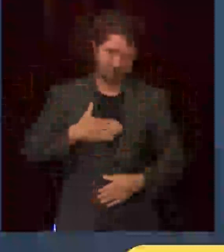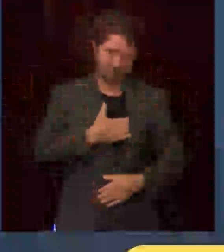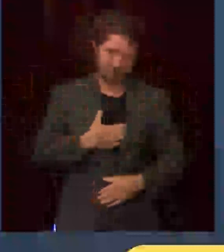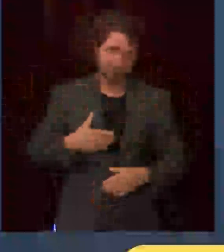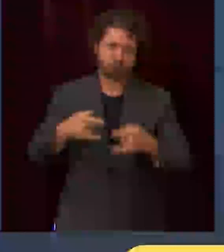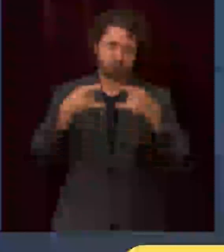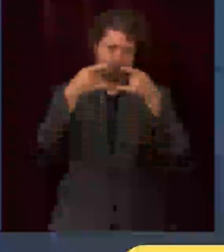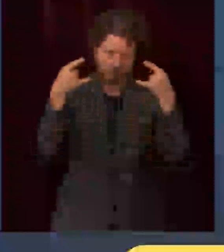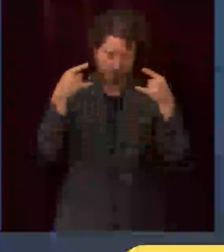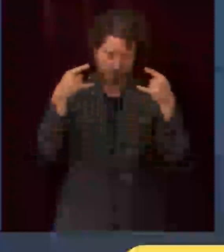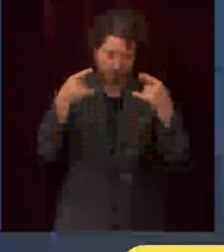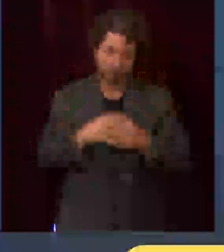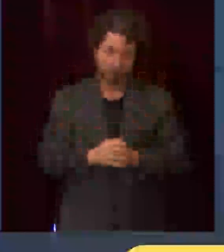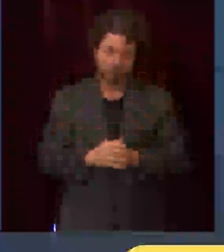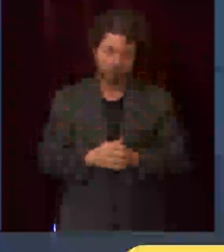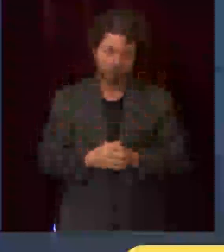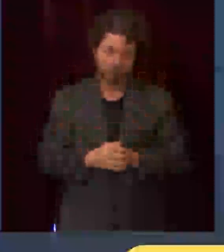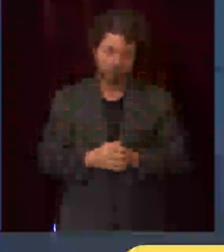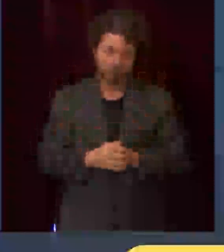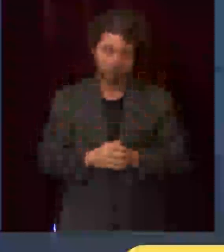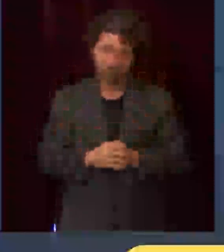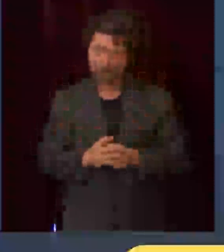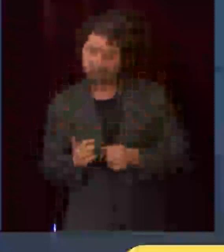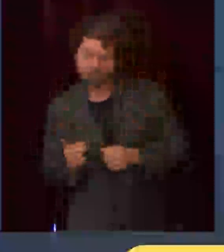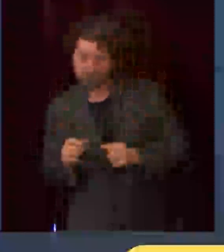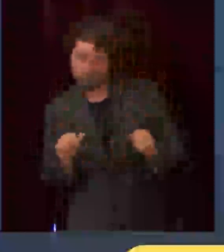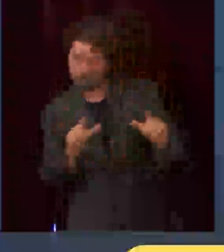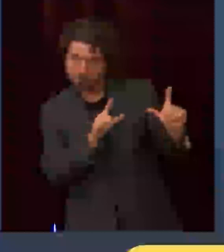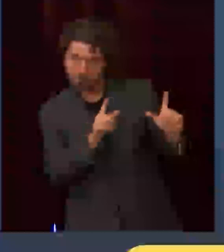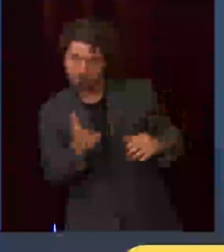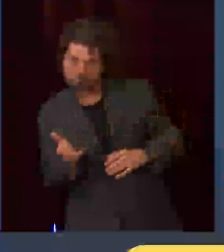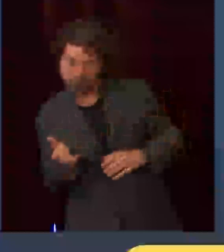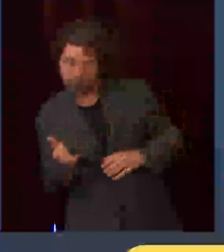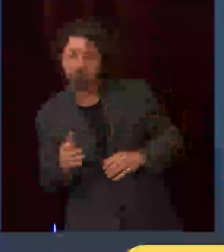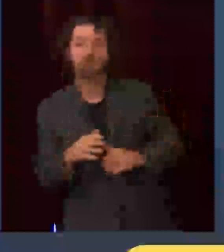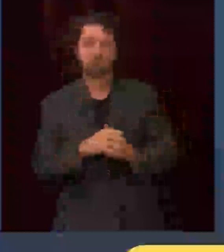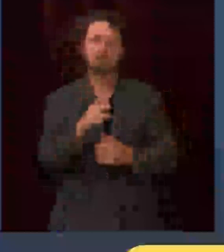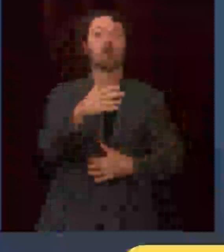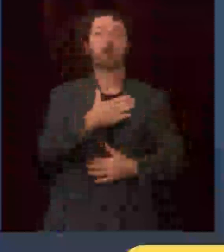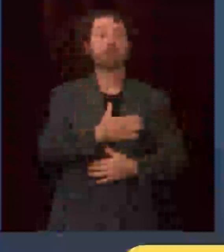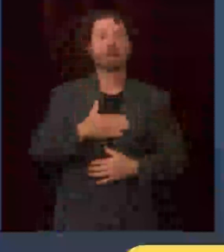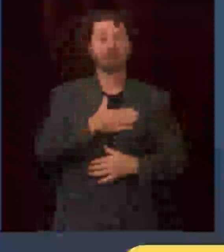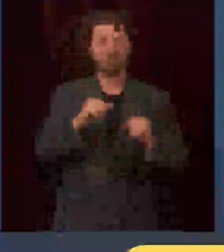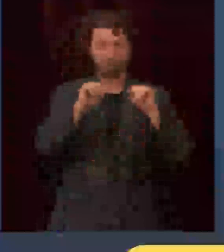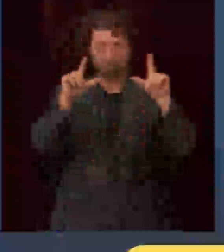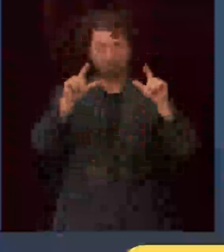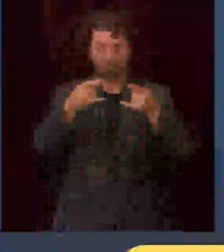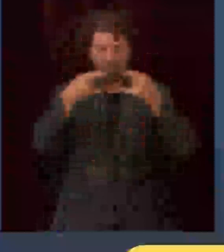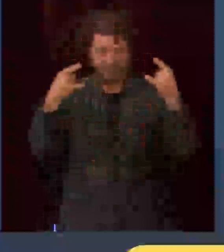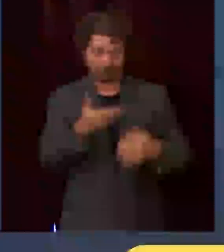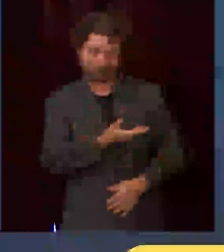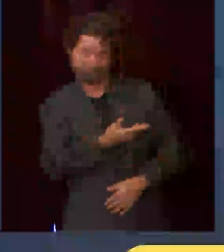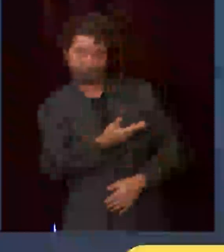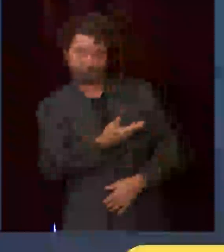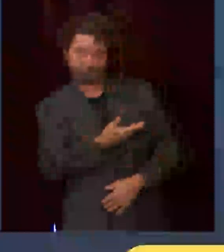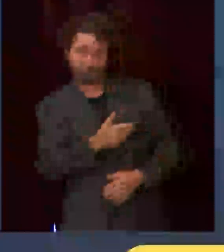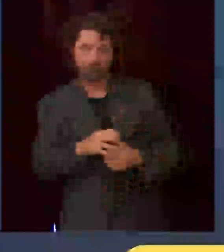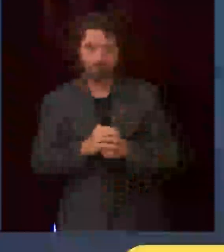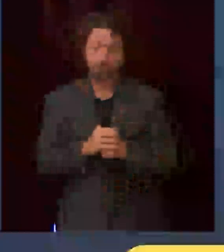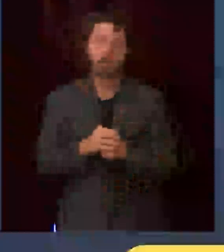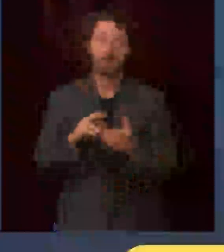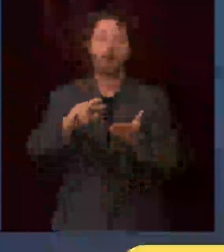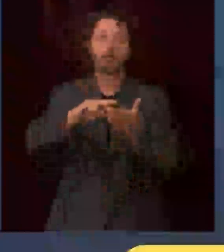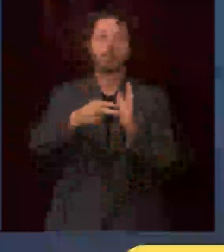be. So please wear a face covering. You're helping to protect folks, and it'll be a